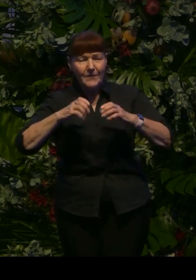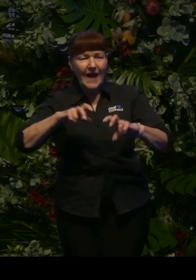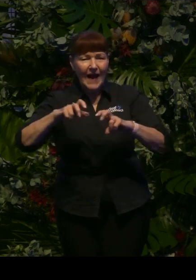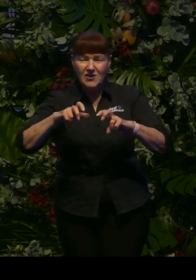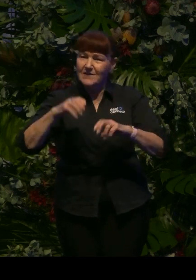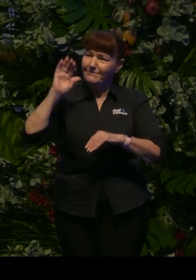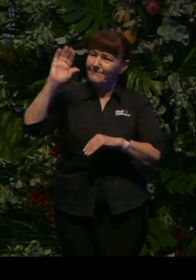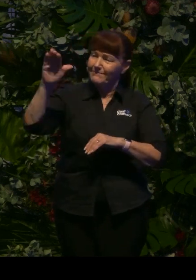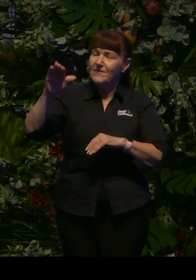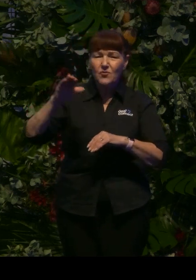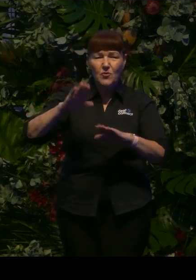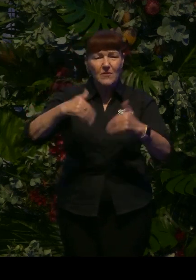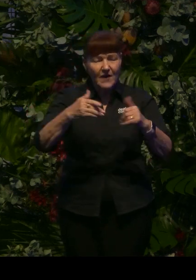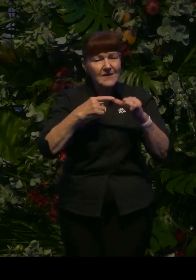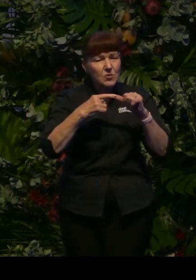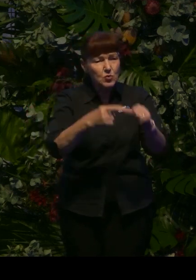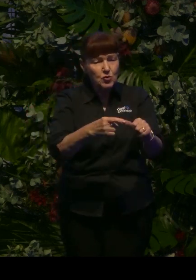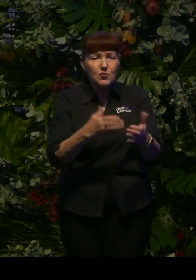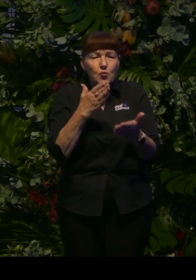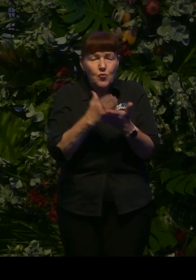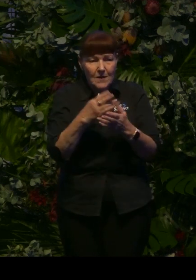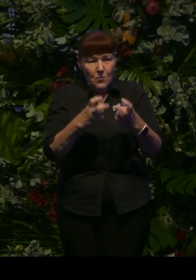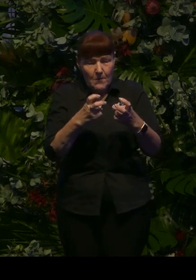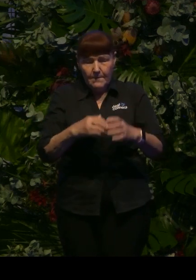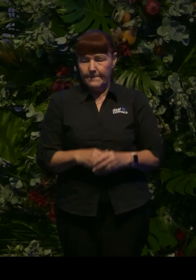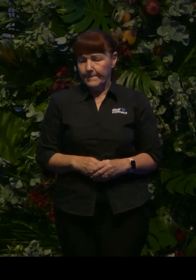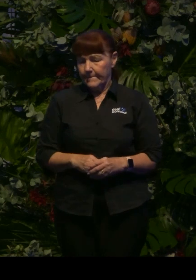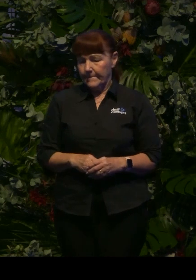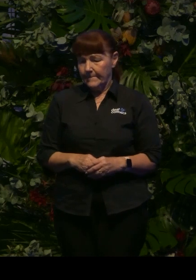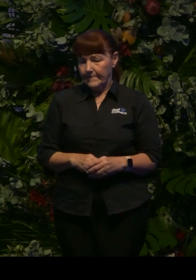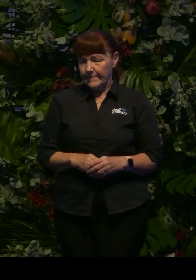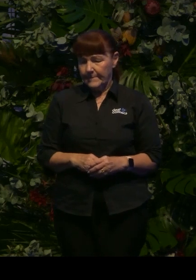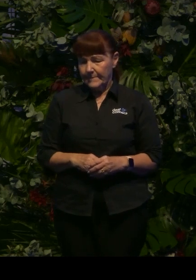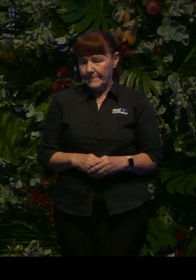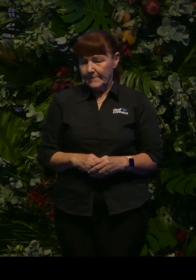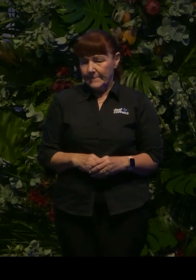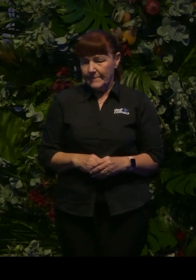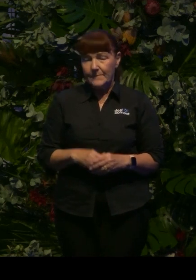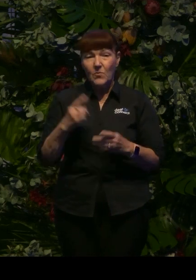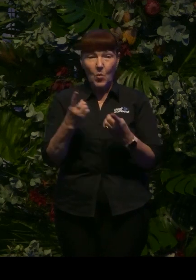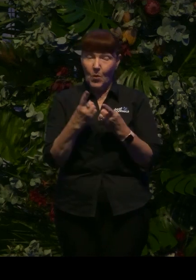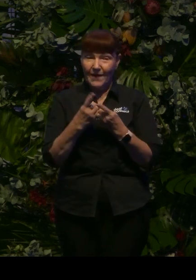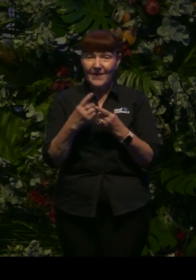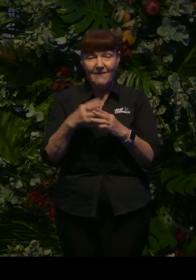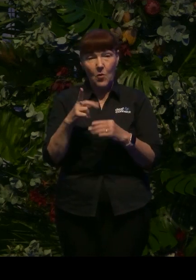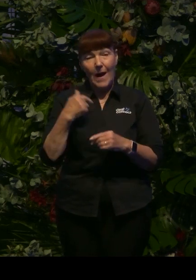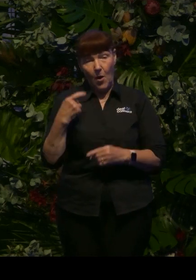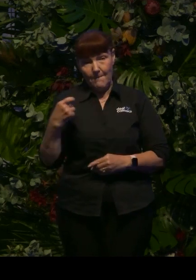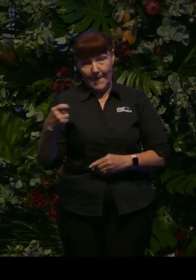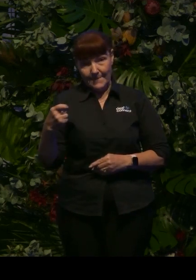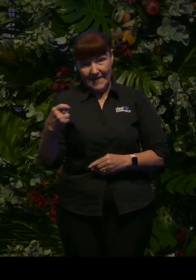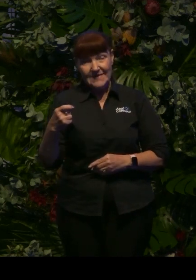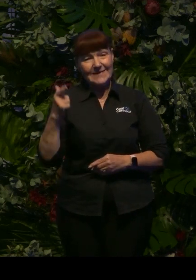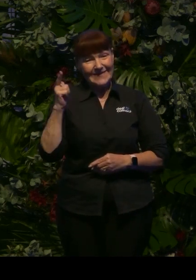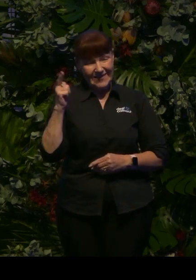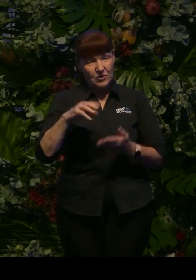real problems facing our schools. One of the things that we are doing, especially for our members and our leaders